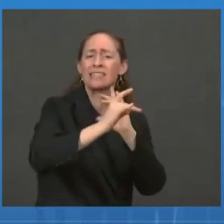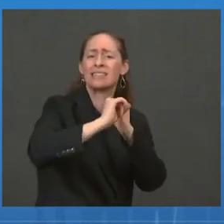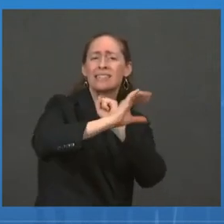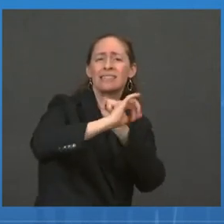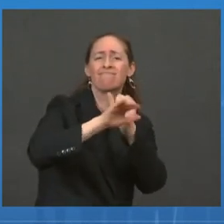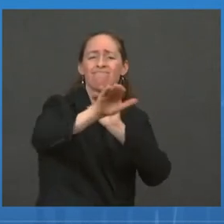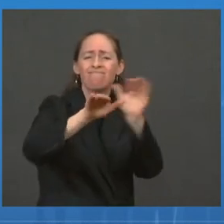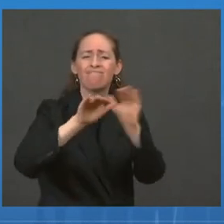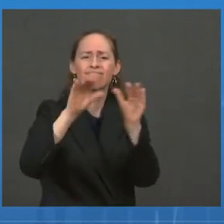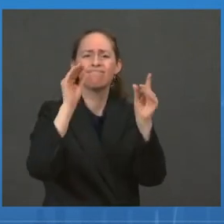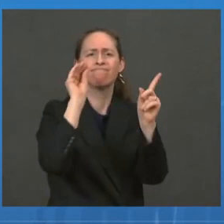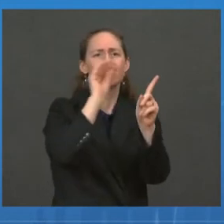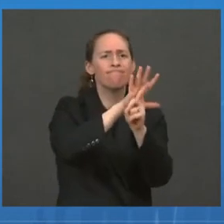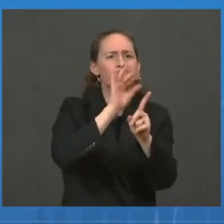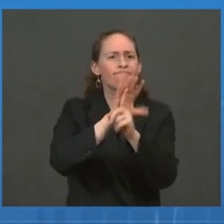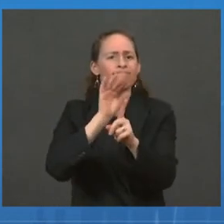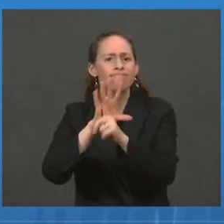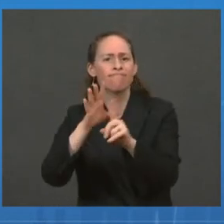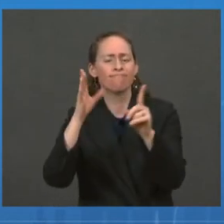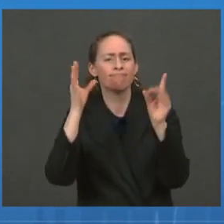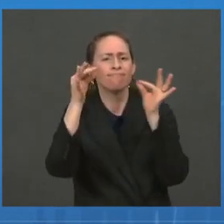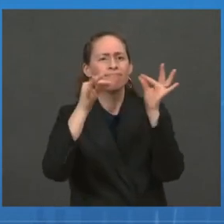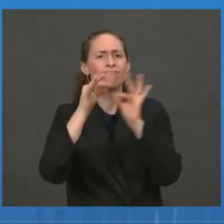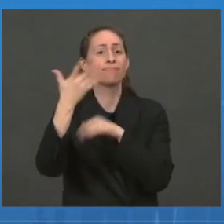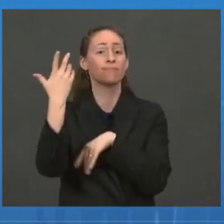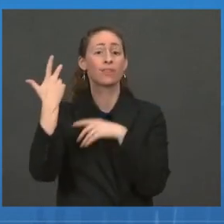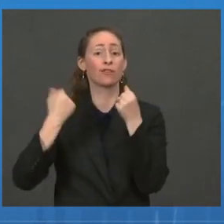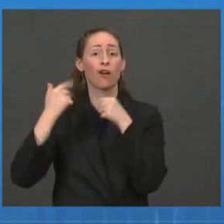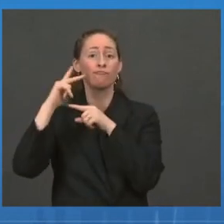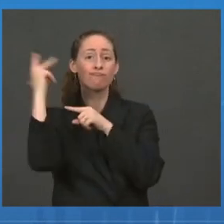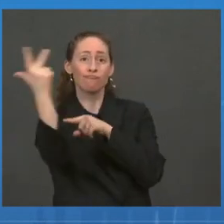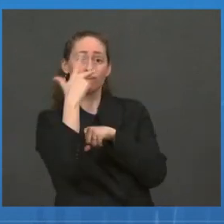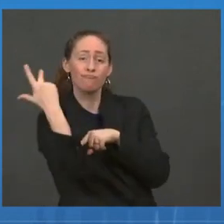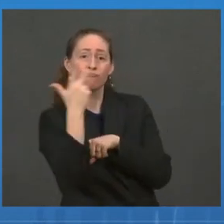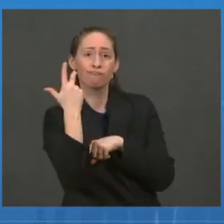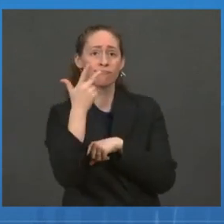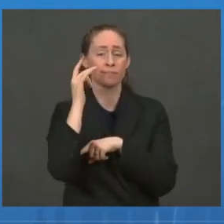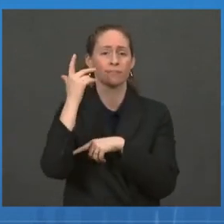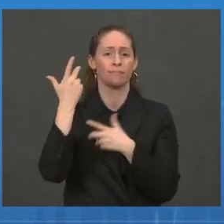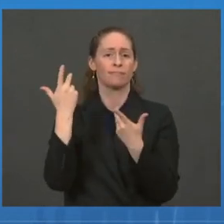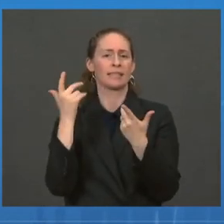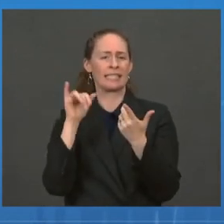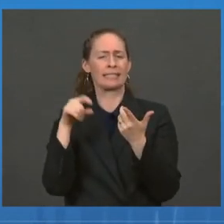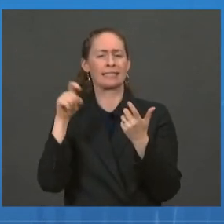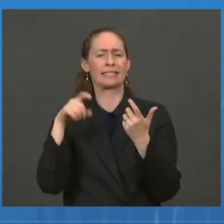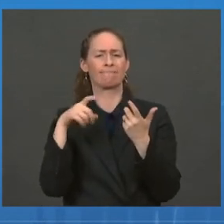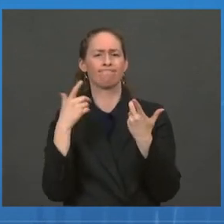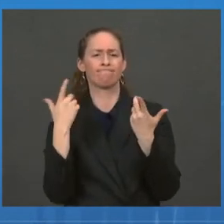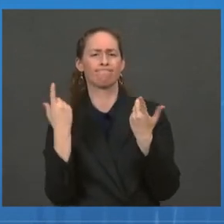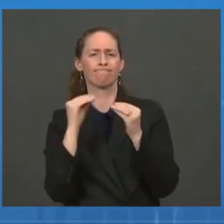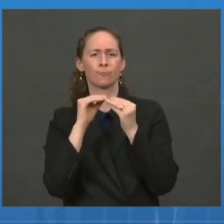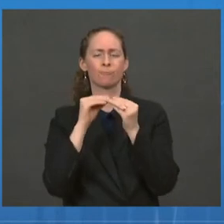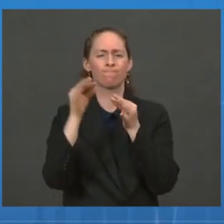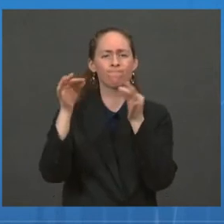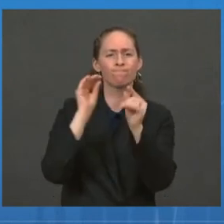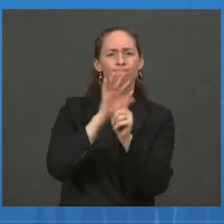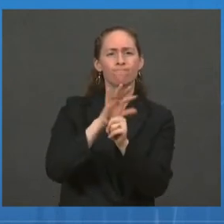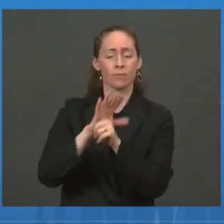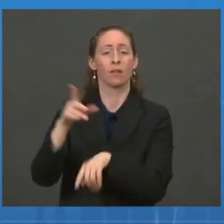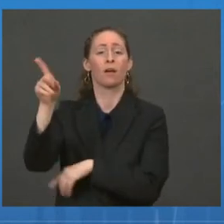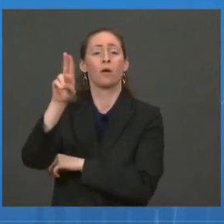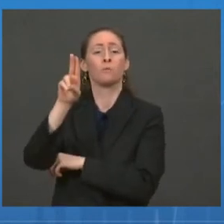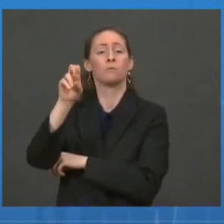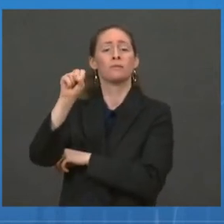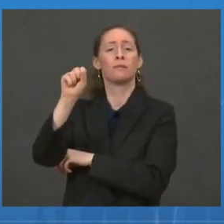here in other countries specifically usaid has deployed nearly 1.6 billion dollars to countries in